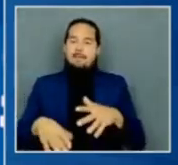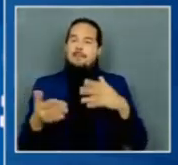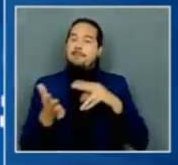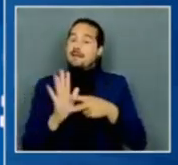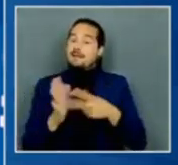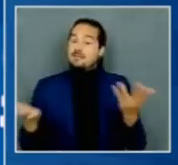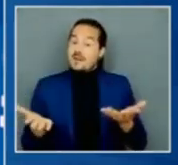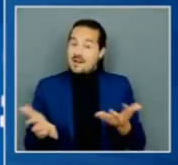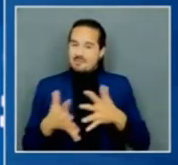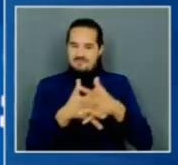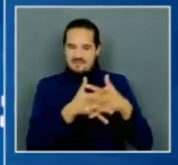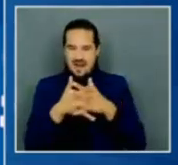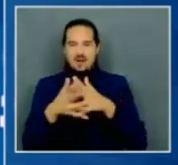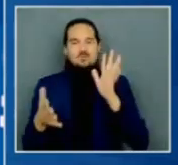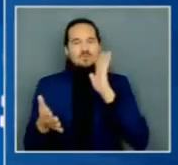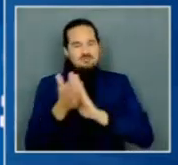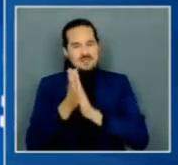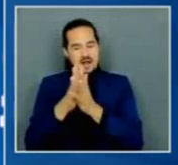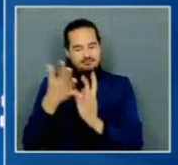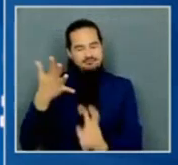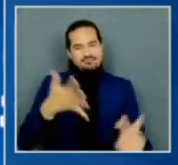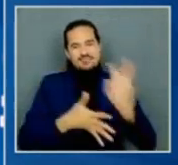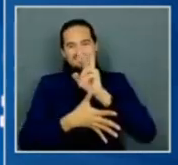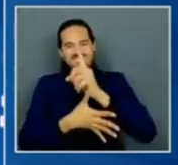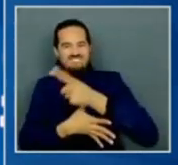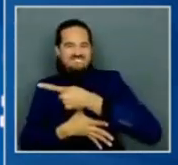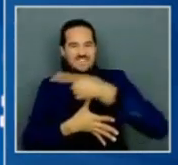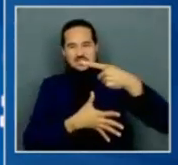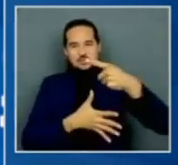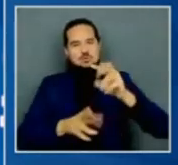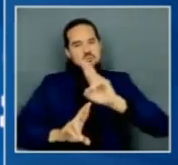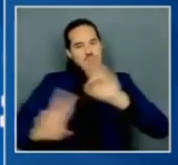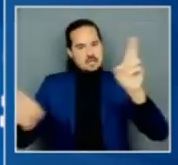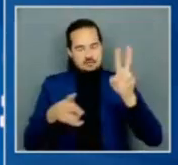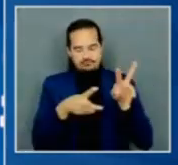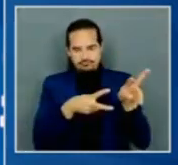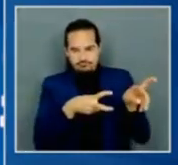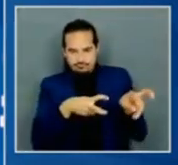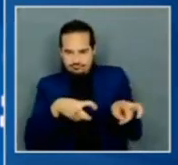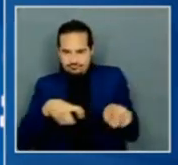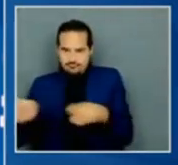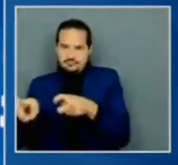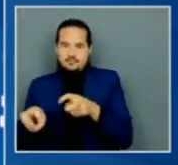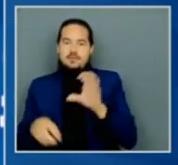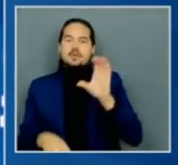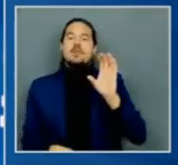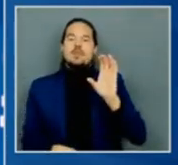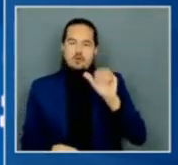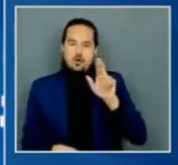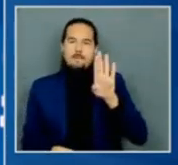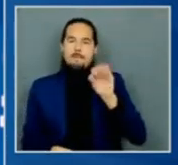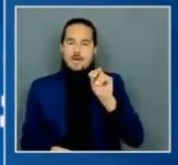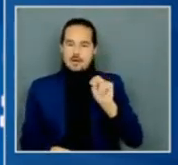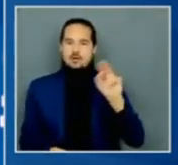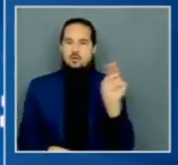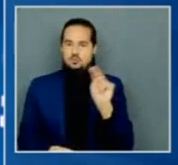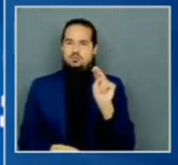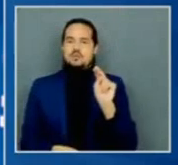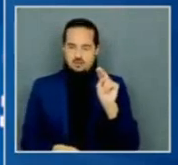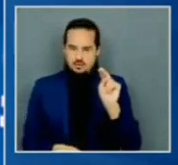are we're the first in the world to have switched to and be able to get to a carbon neutral